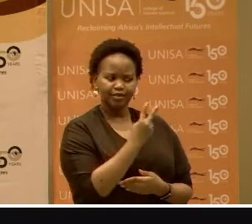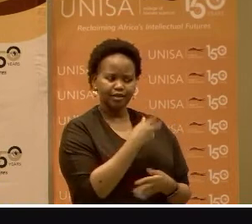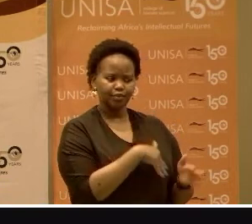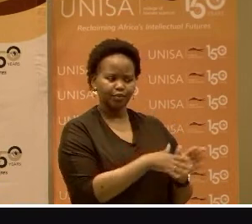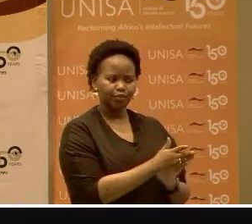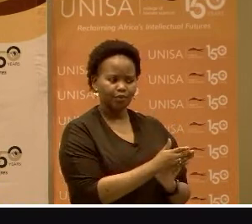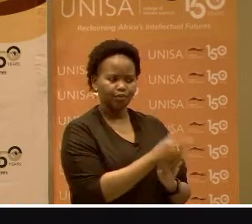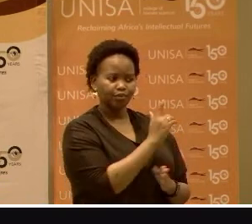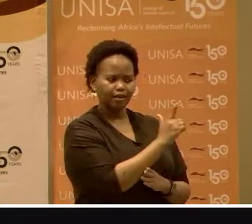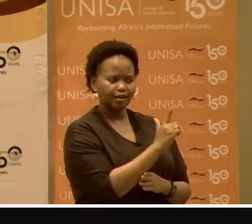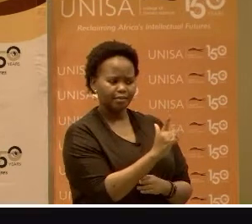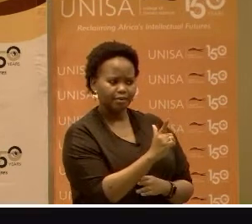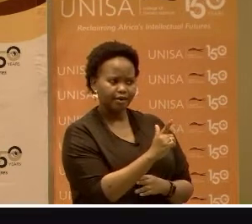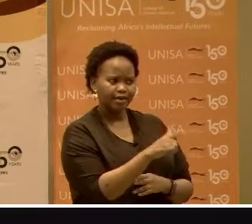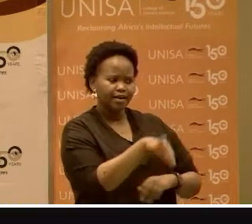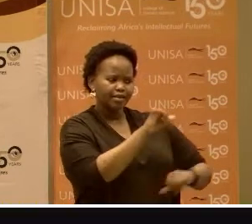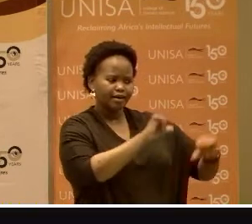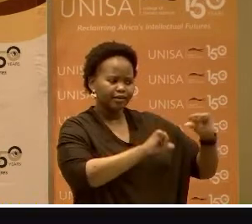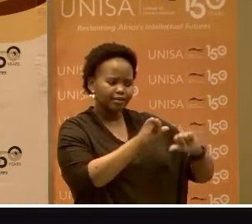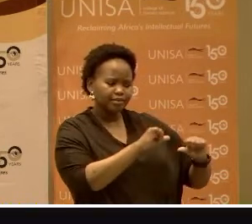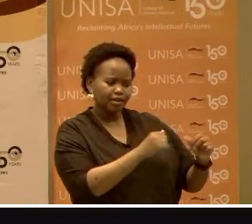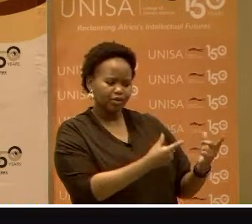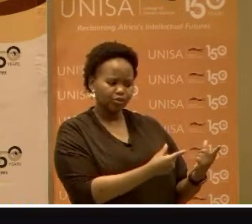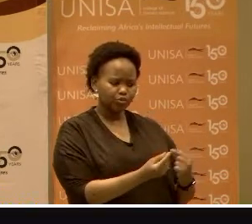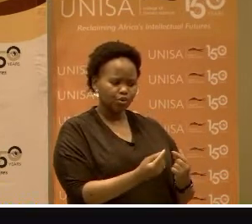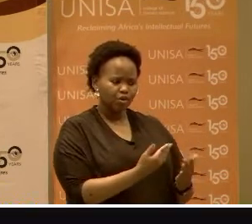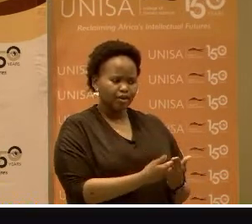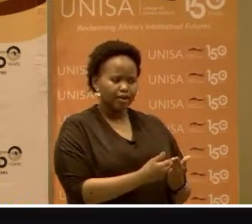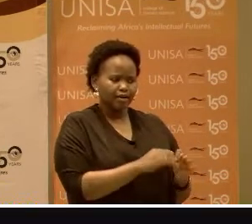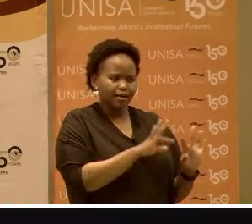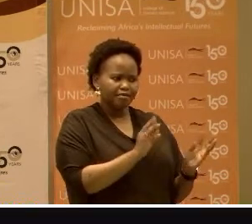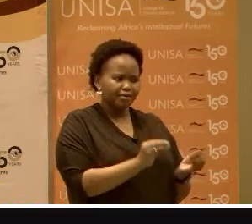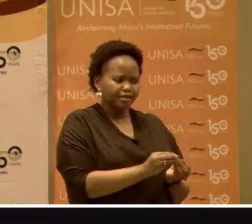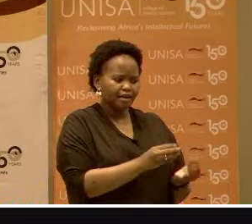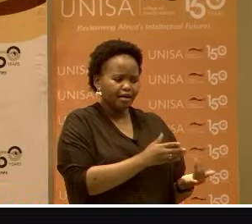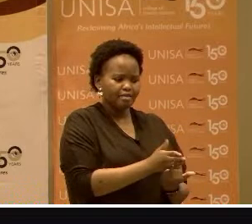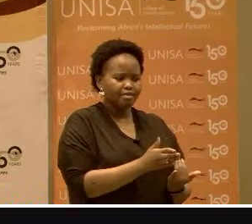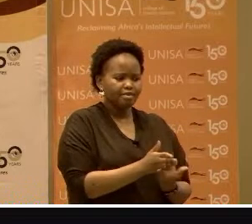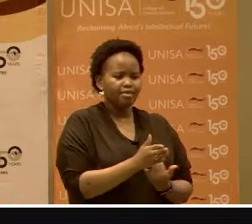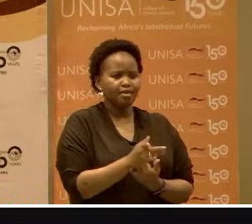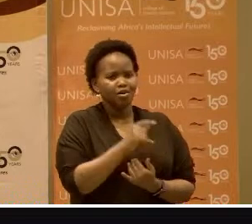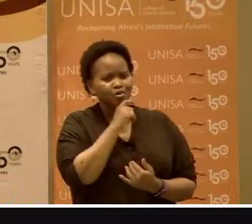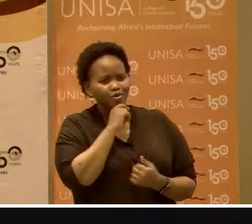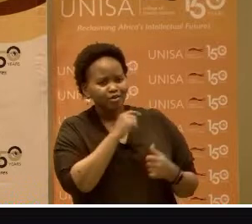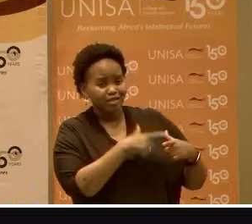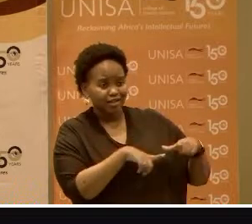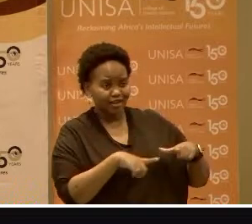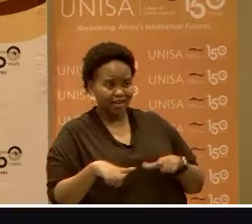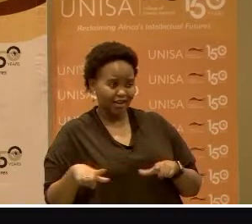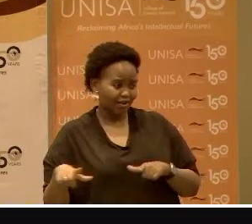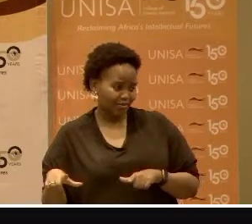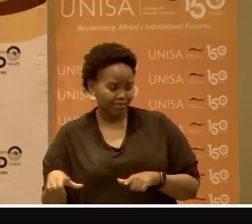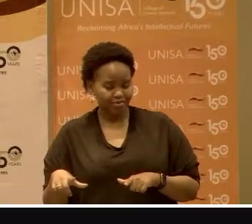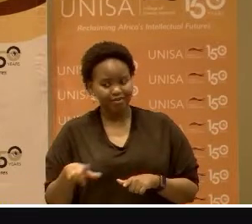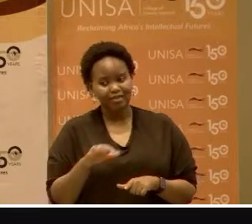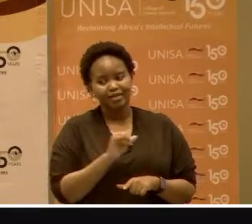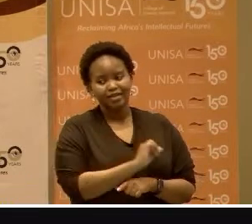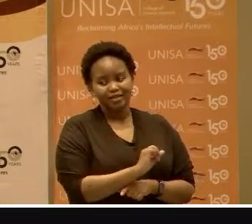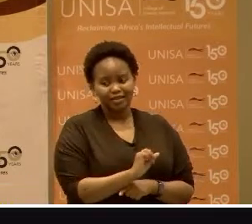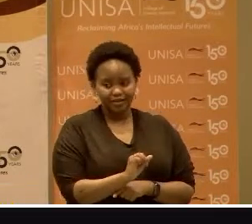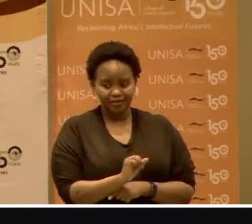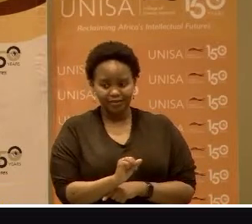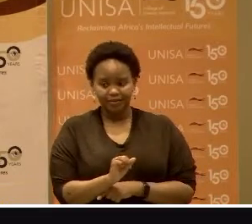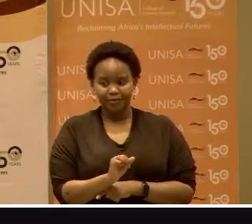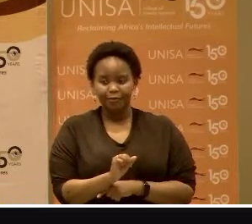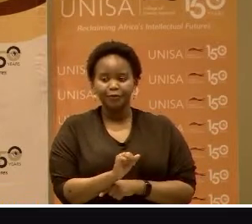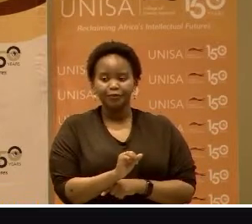access to language resources by making them available to the public through various channels such as online catalog, digital repository,